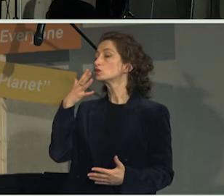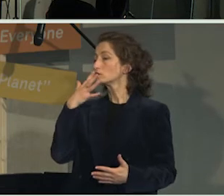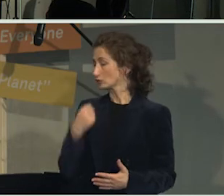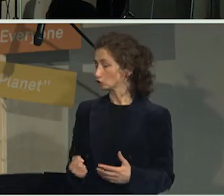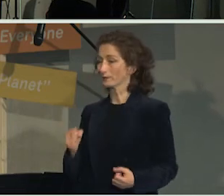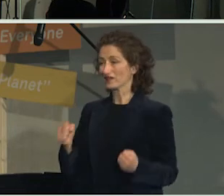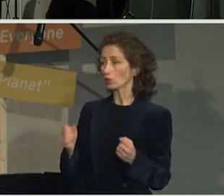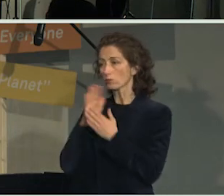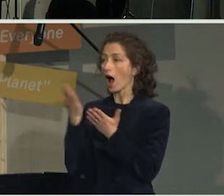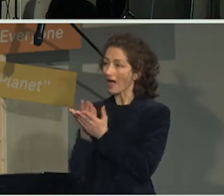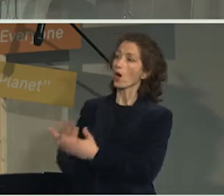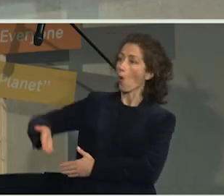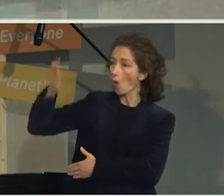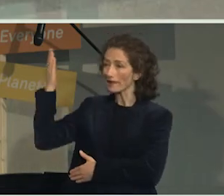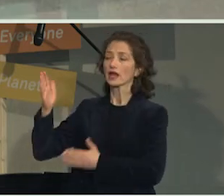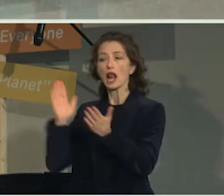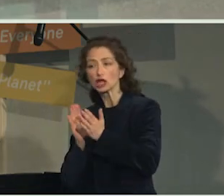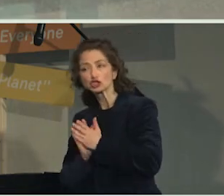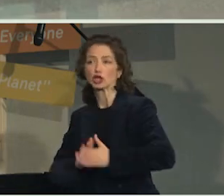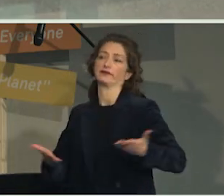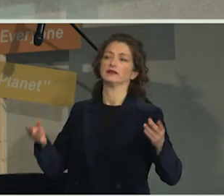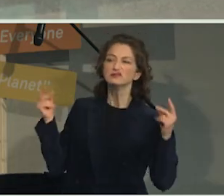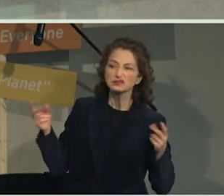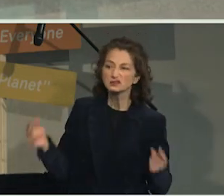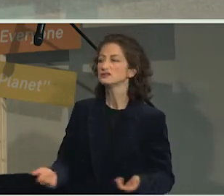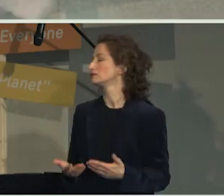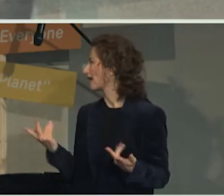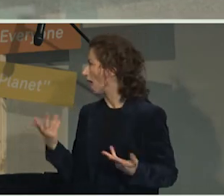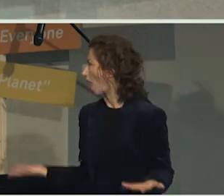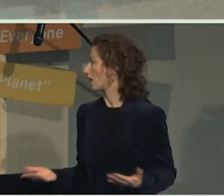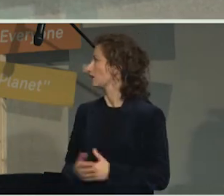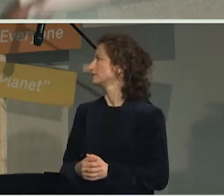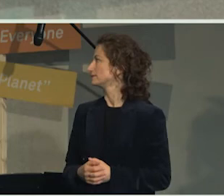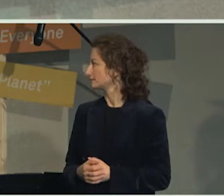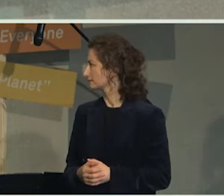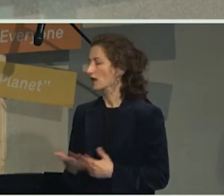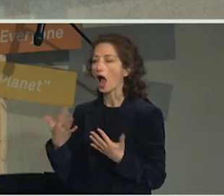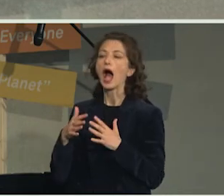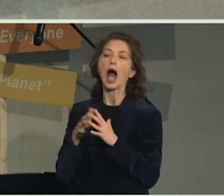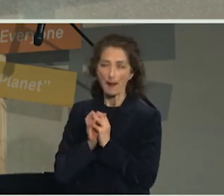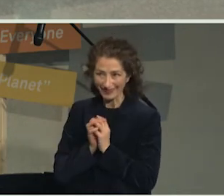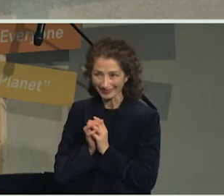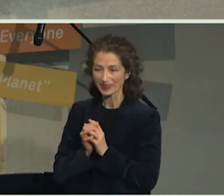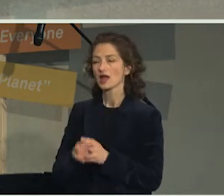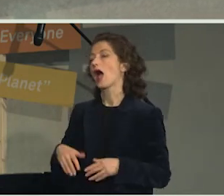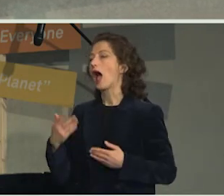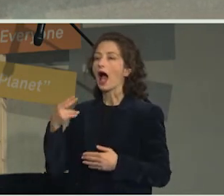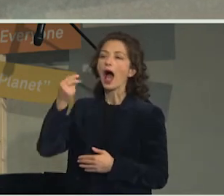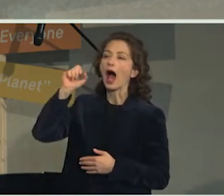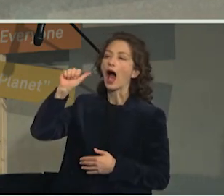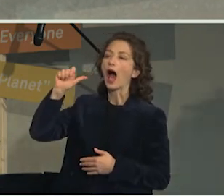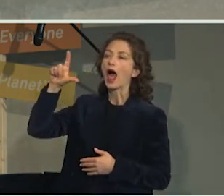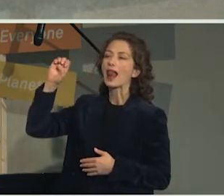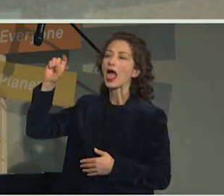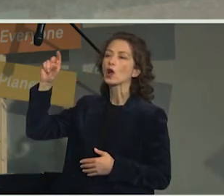know, put your hands up, clap, snap, amens, hallelujahs. Hallelujah,